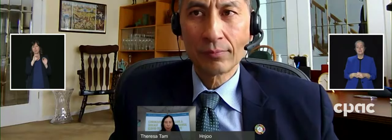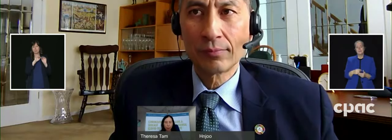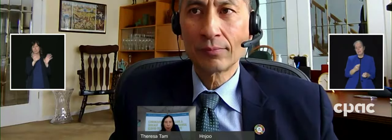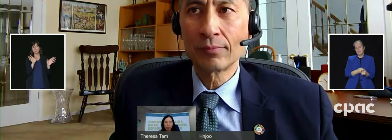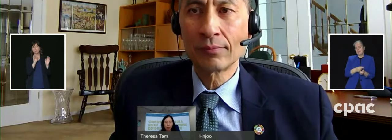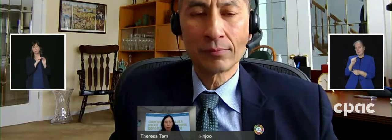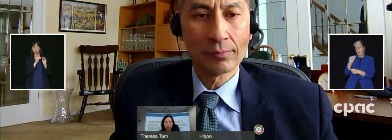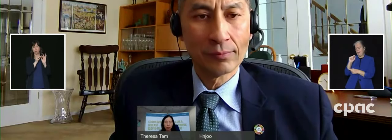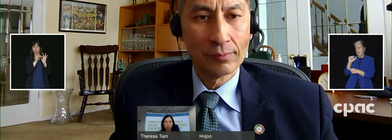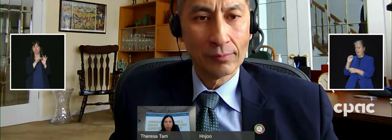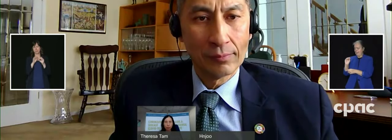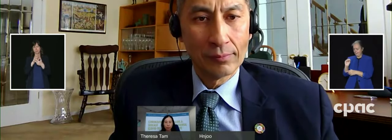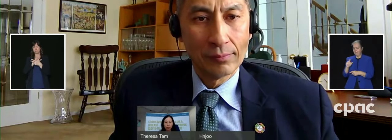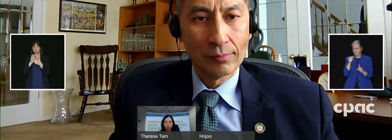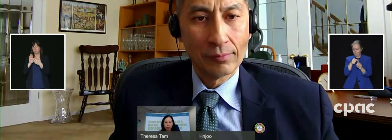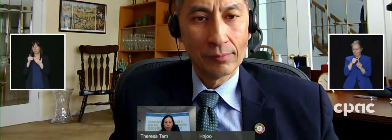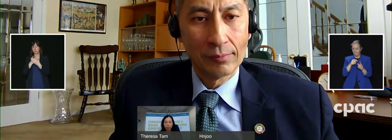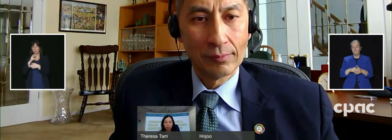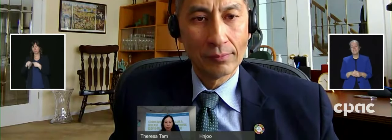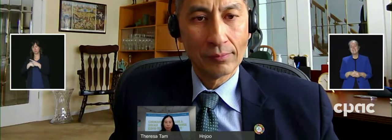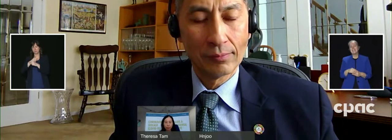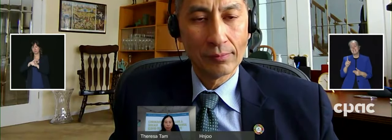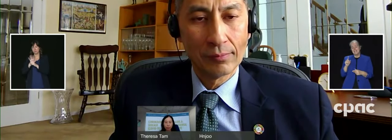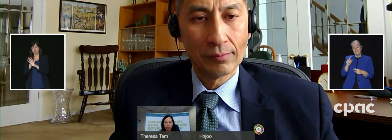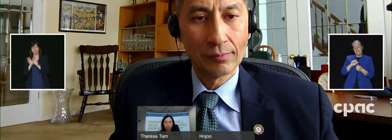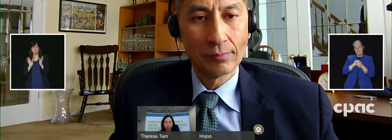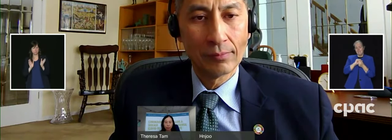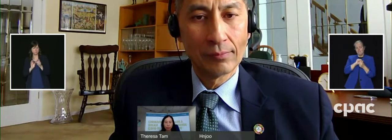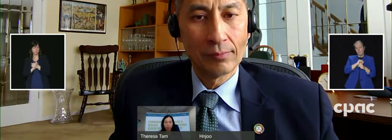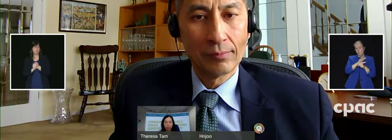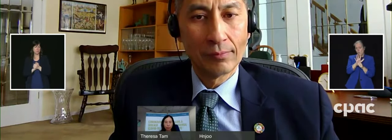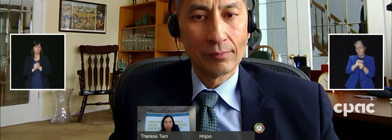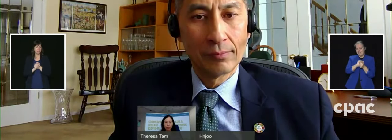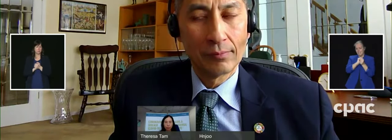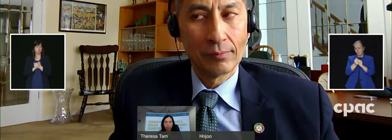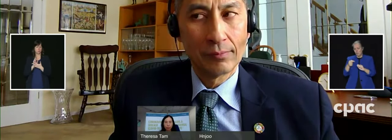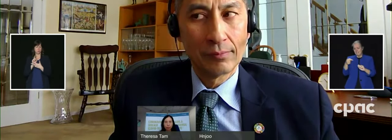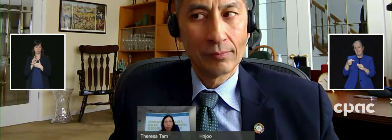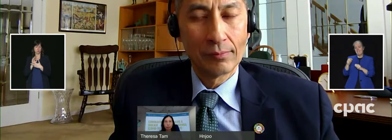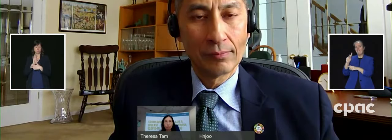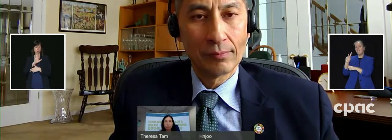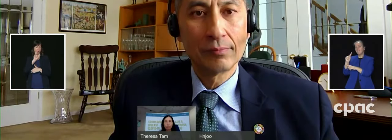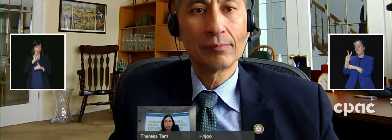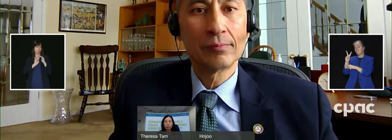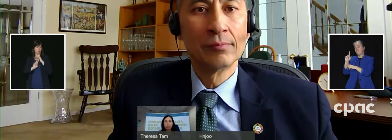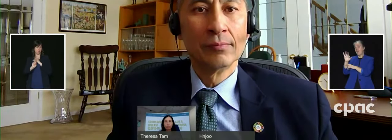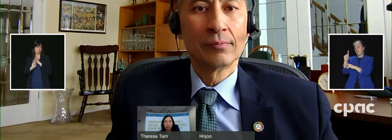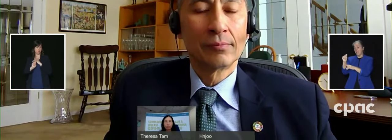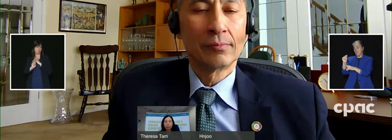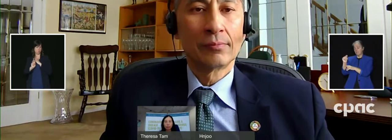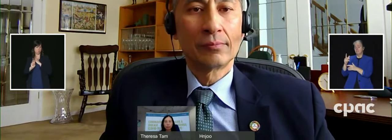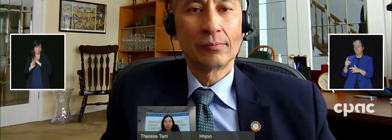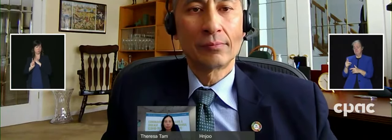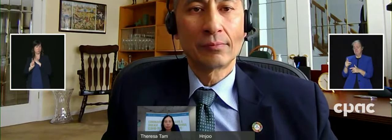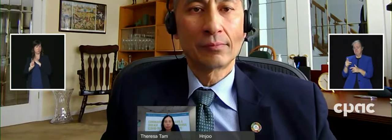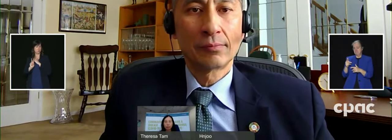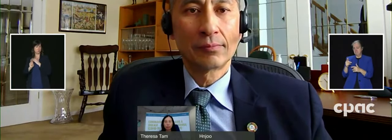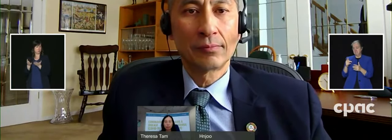clarity on the variants. Is it accurate to say that these models show the variants